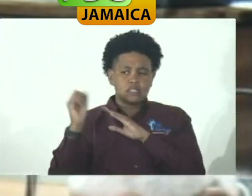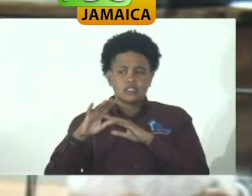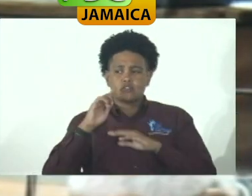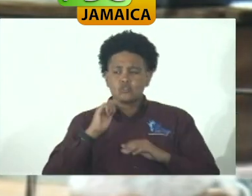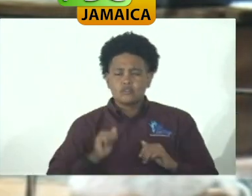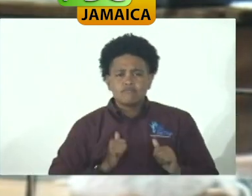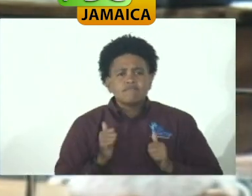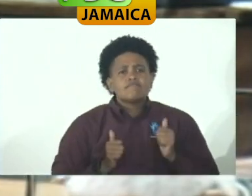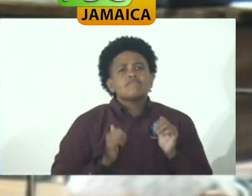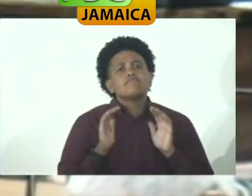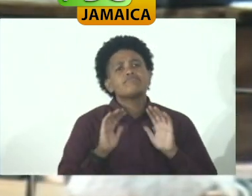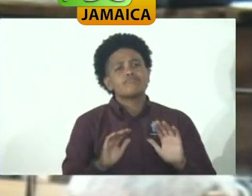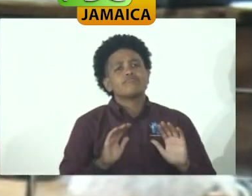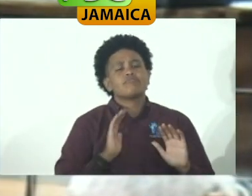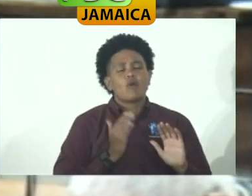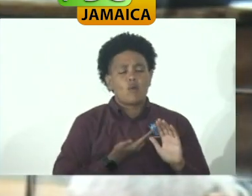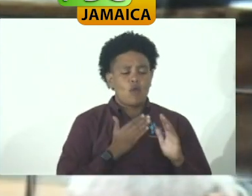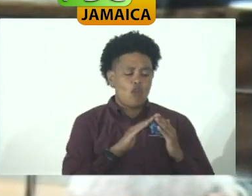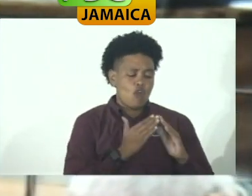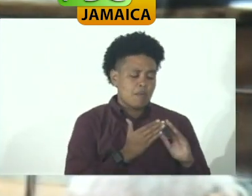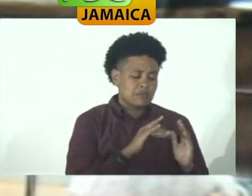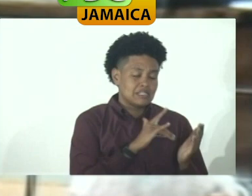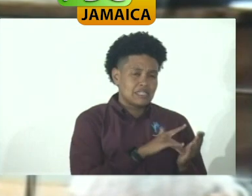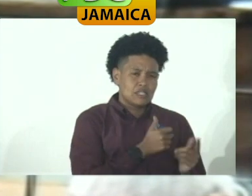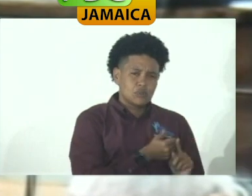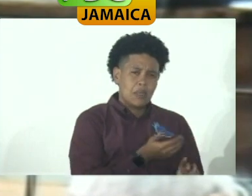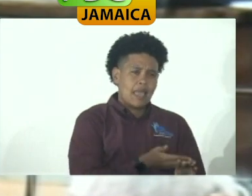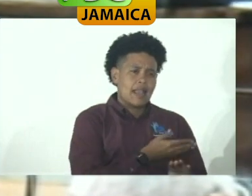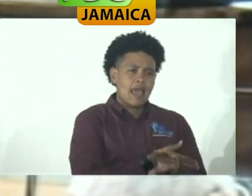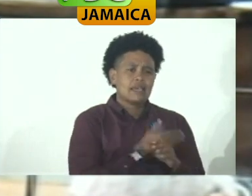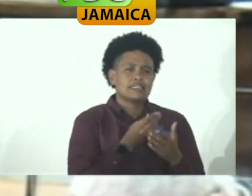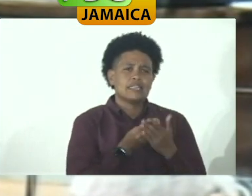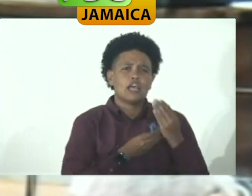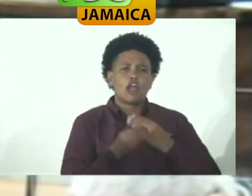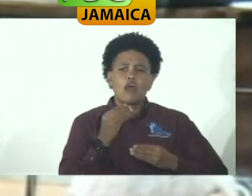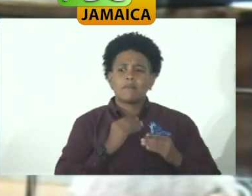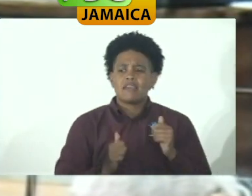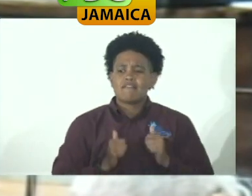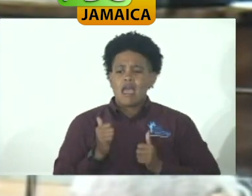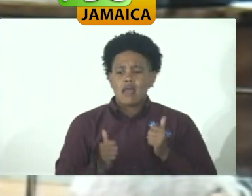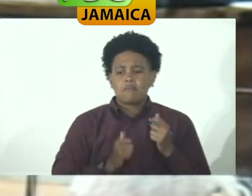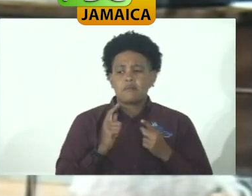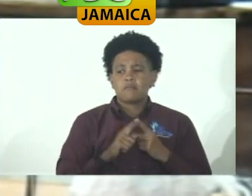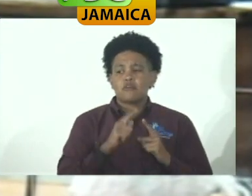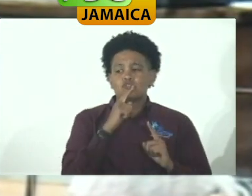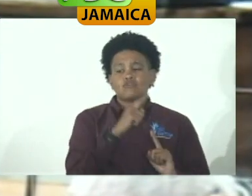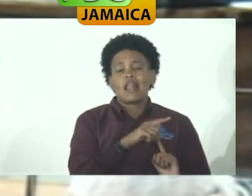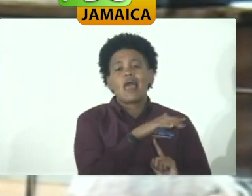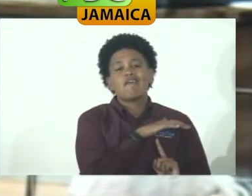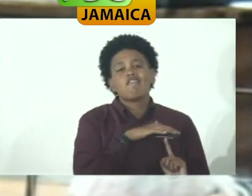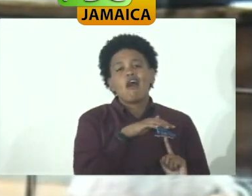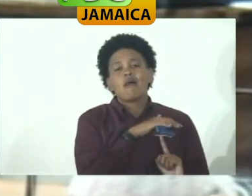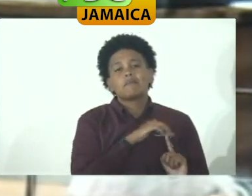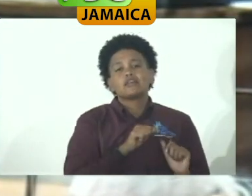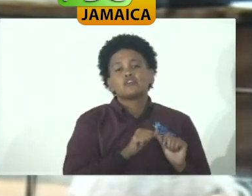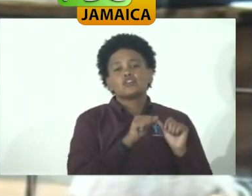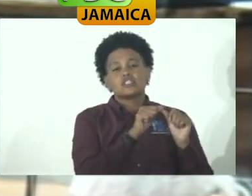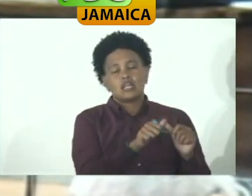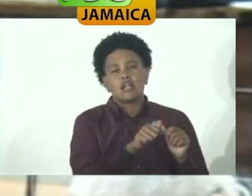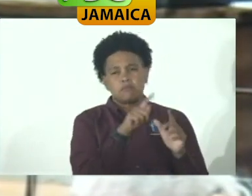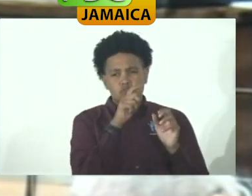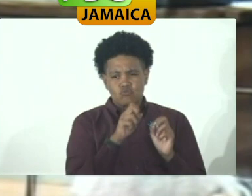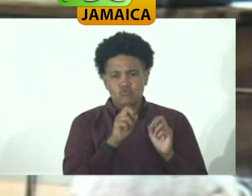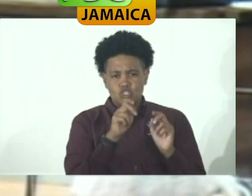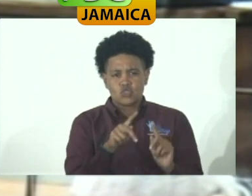reinvigorate our urban centers in order to enhance economic viability and environmental sustainability, to restore